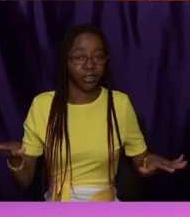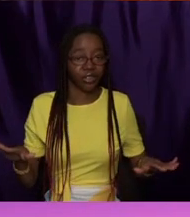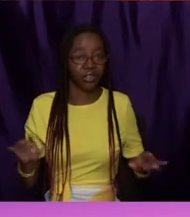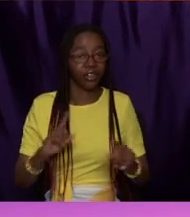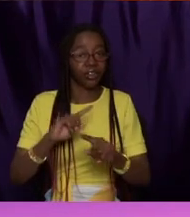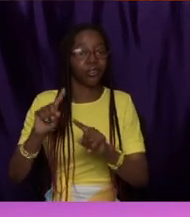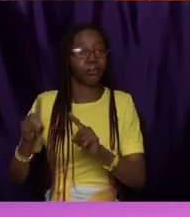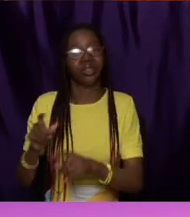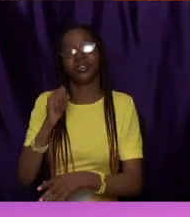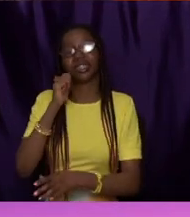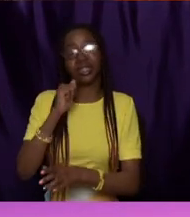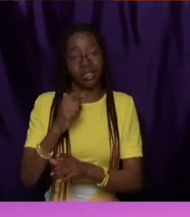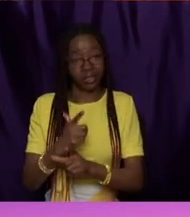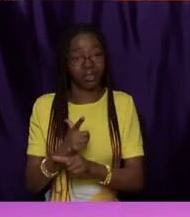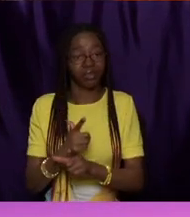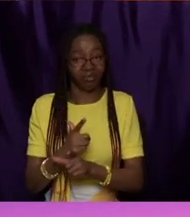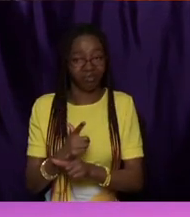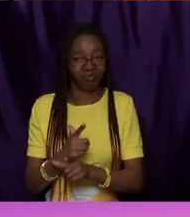sisters.